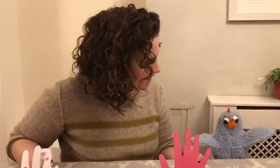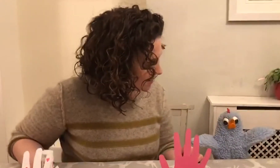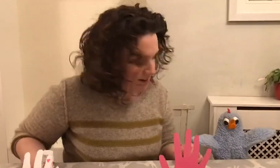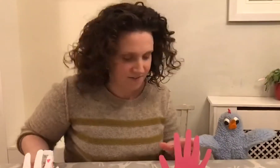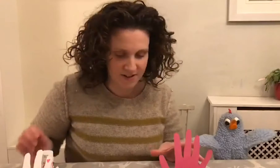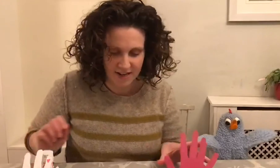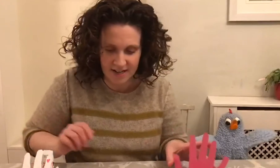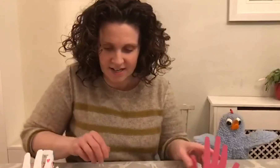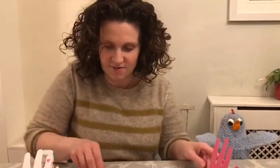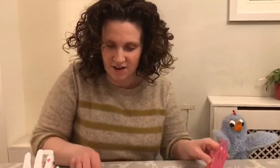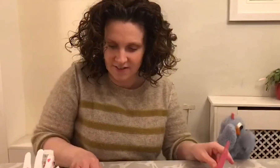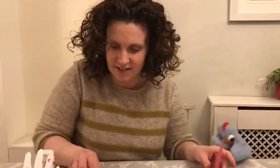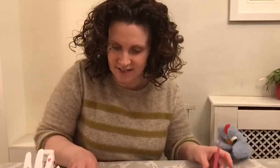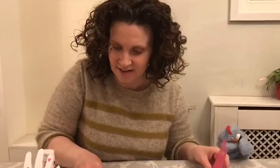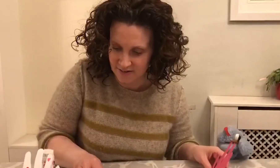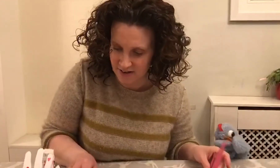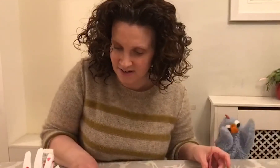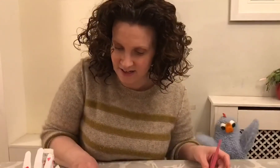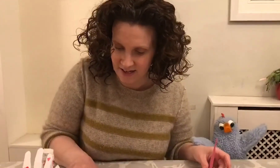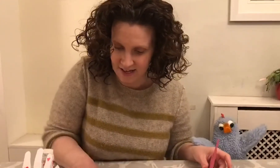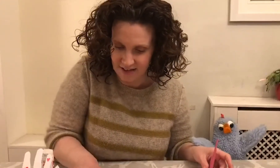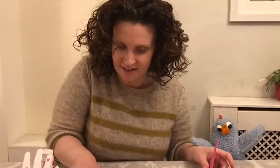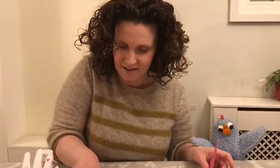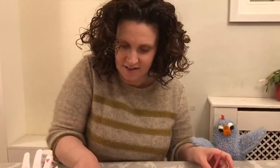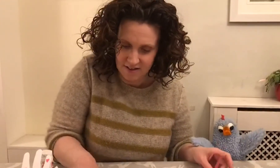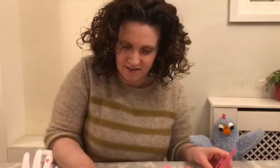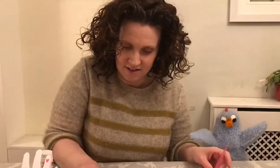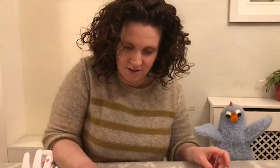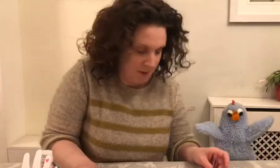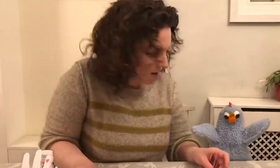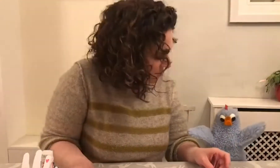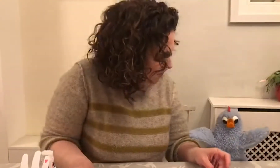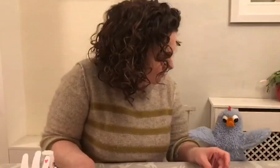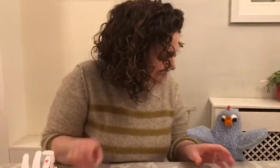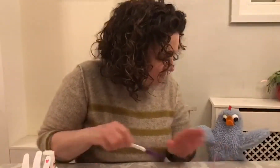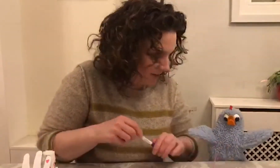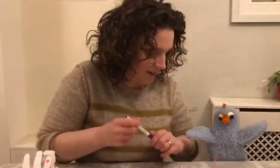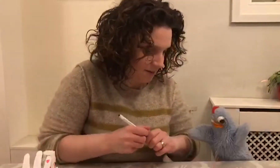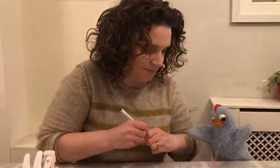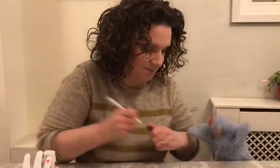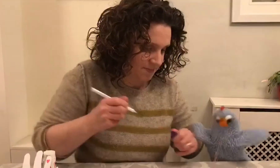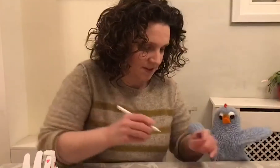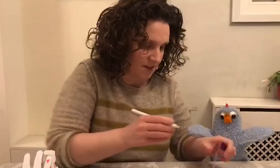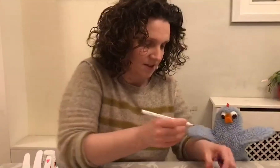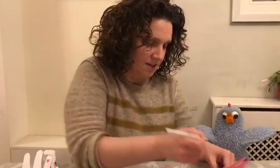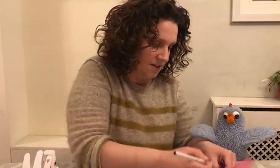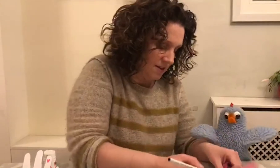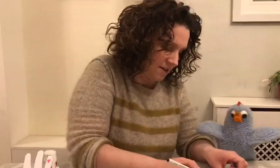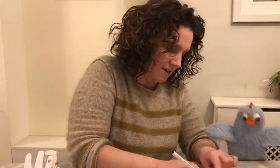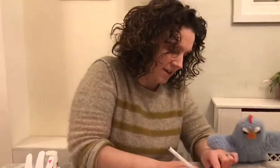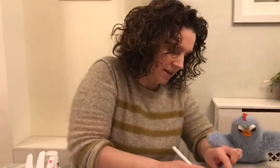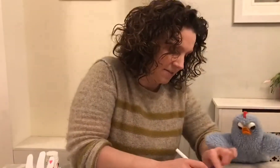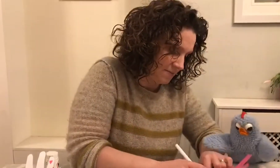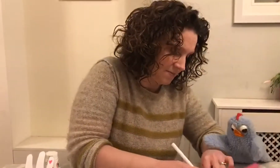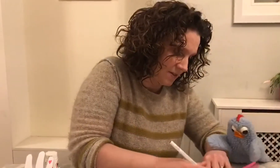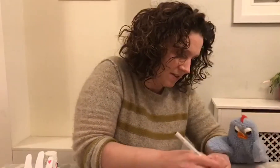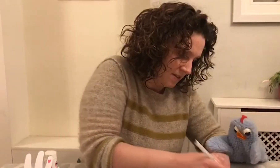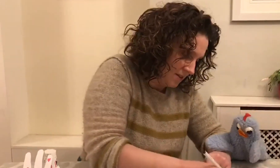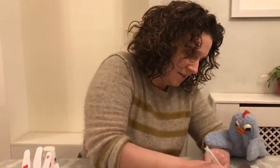That is lovely. Let's write that down. Okay. So, purple, yeah?